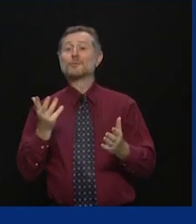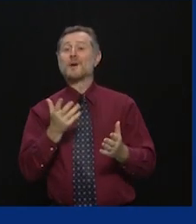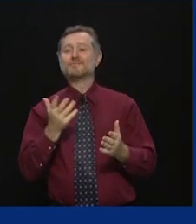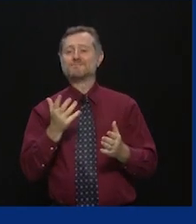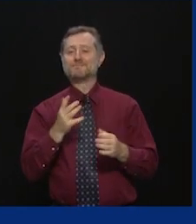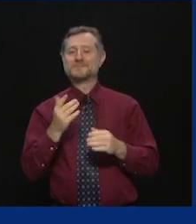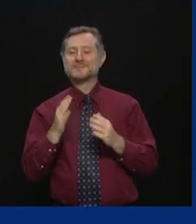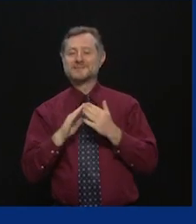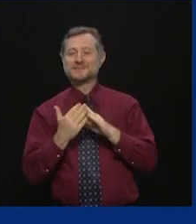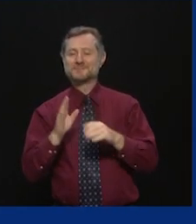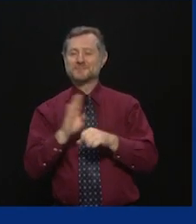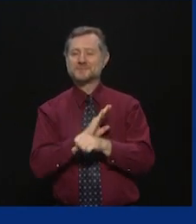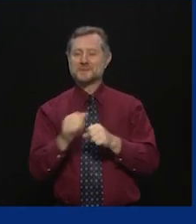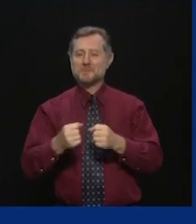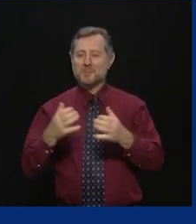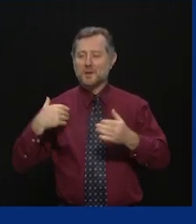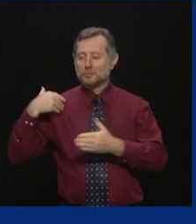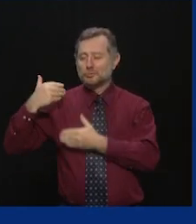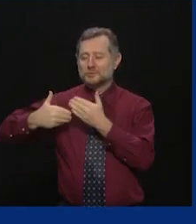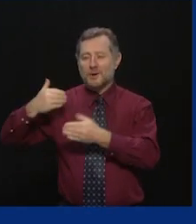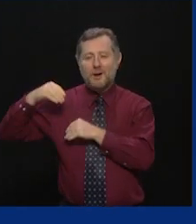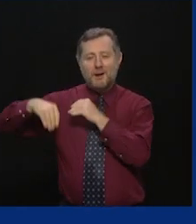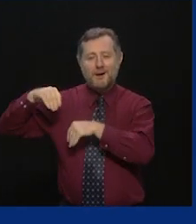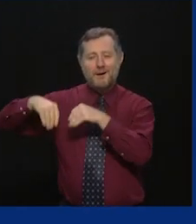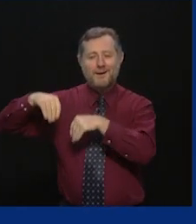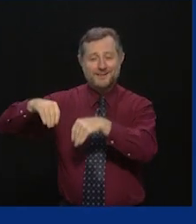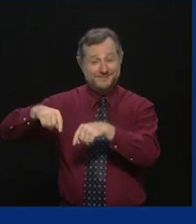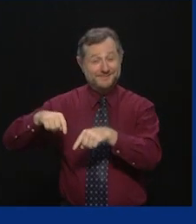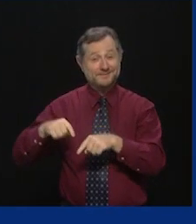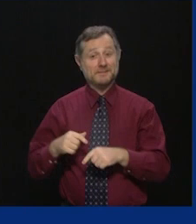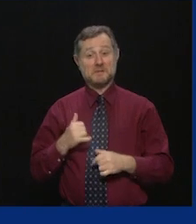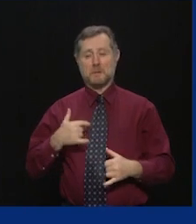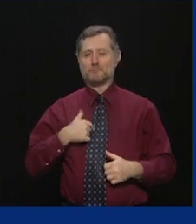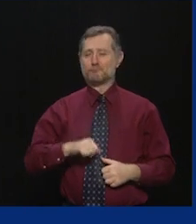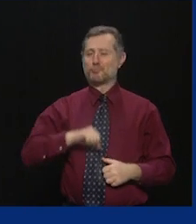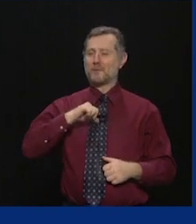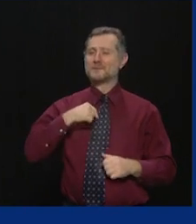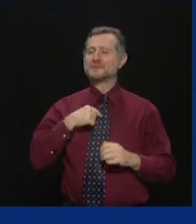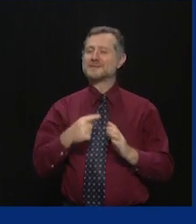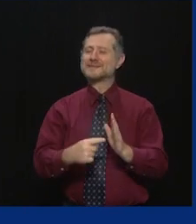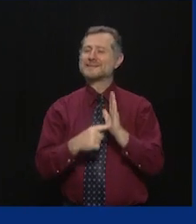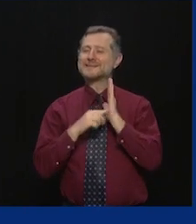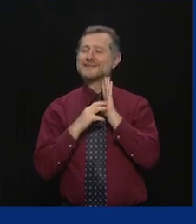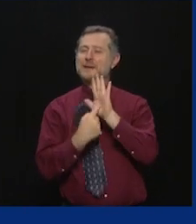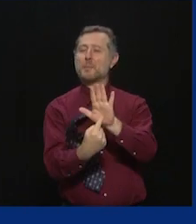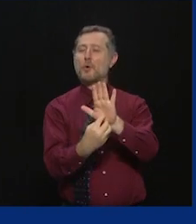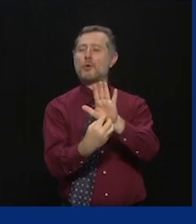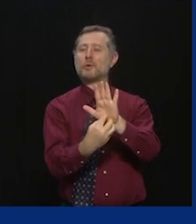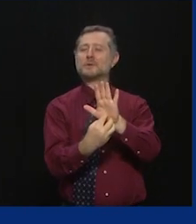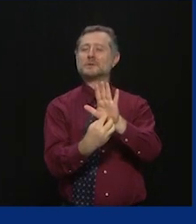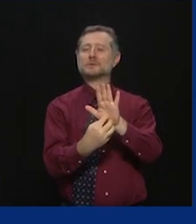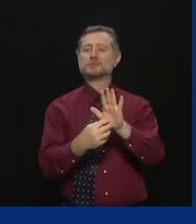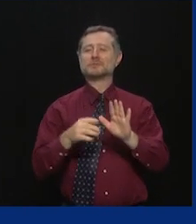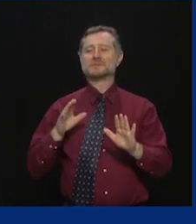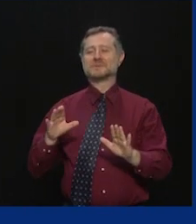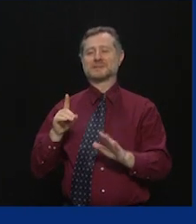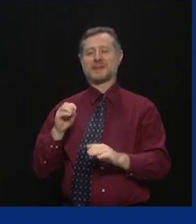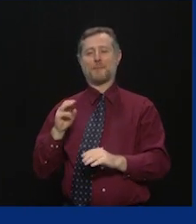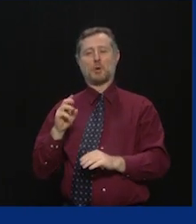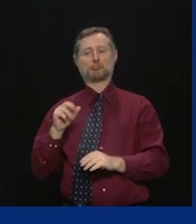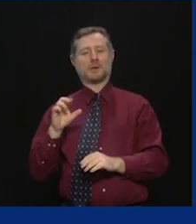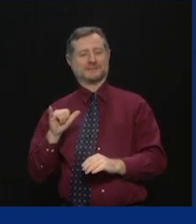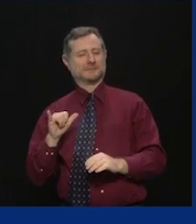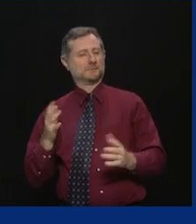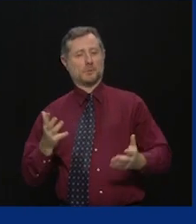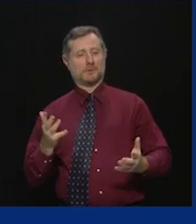within the eye's view of Mercury, a proud symbol of Rochester's first era of growth and prosperity.